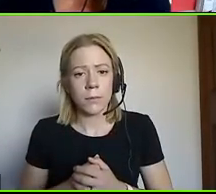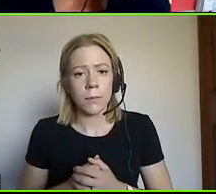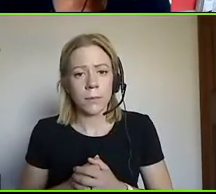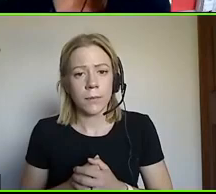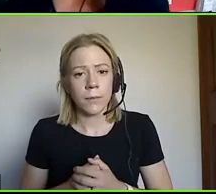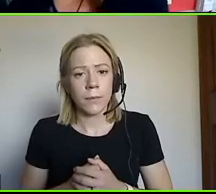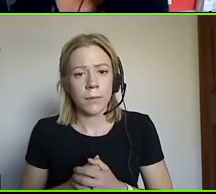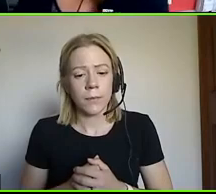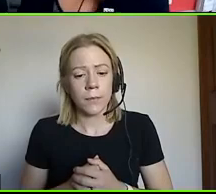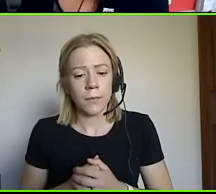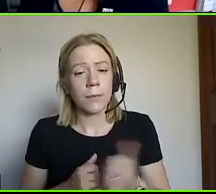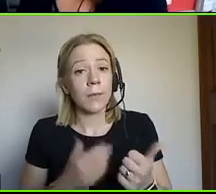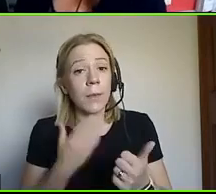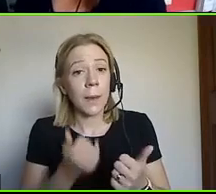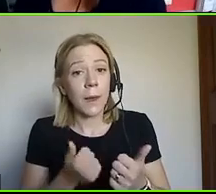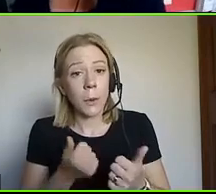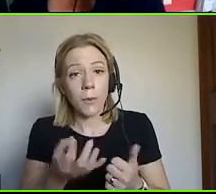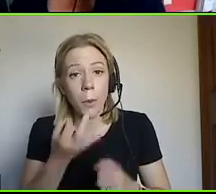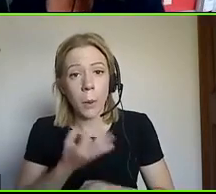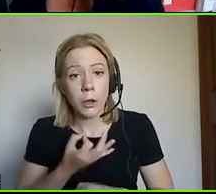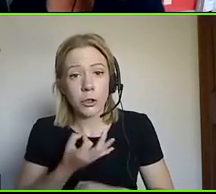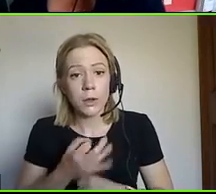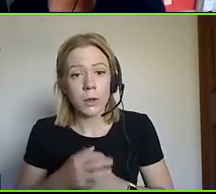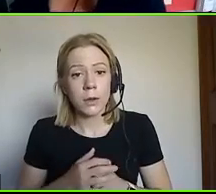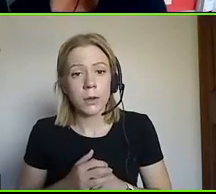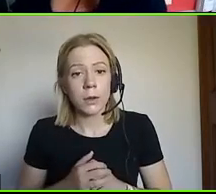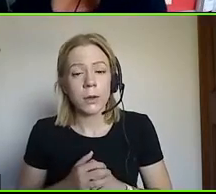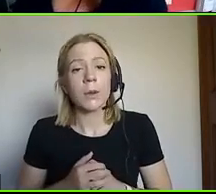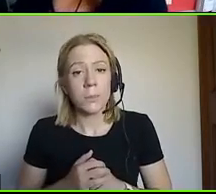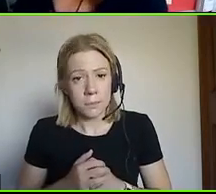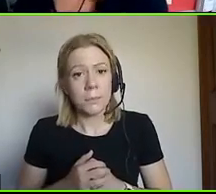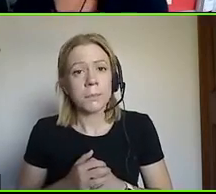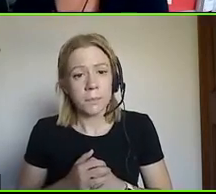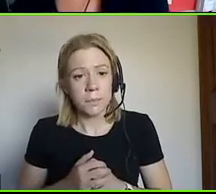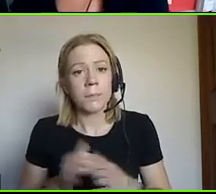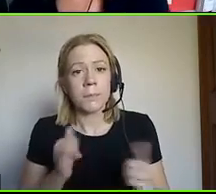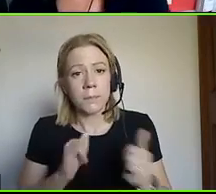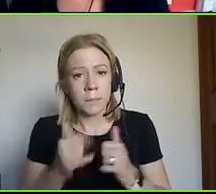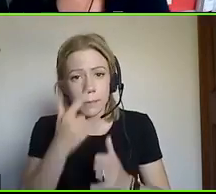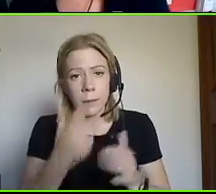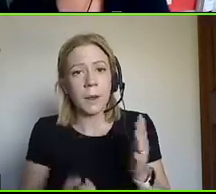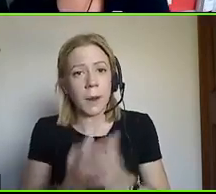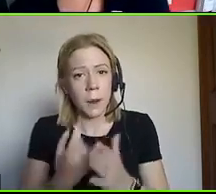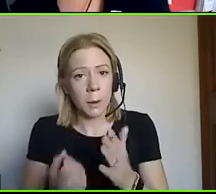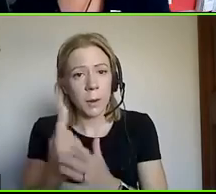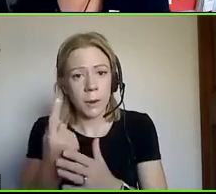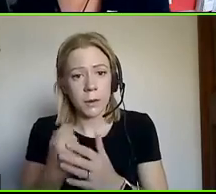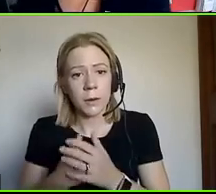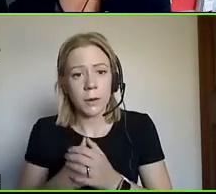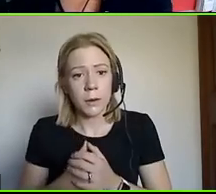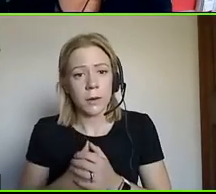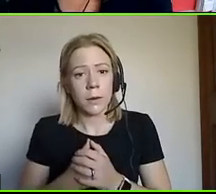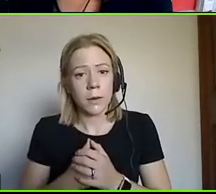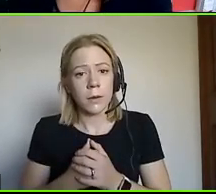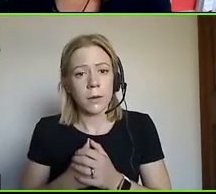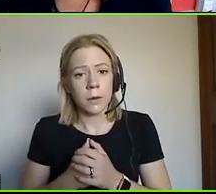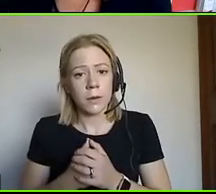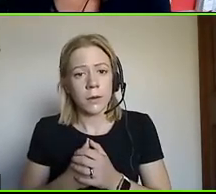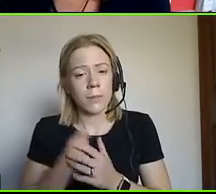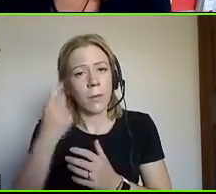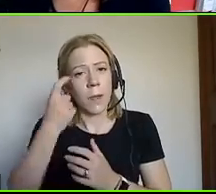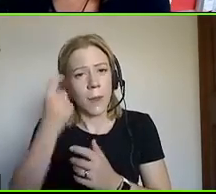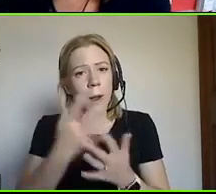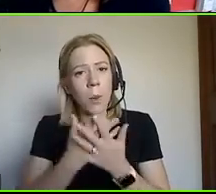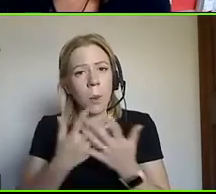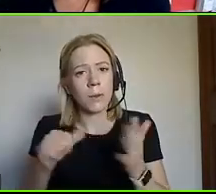Yes, thank you for the question. Yes, that can be the case. And I think that actually raises a lot of issues